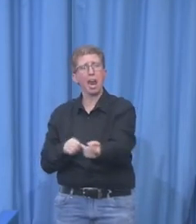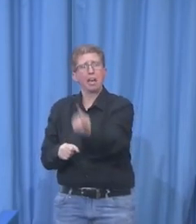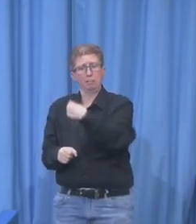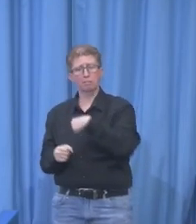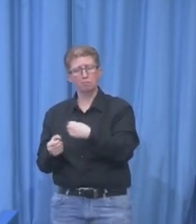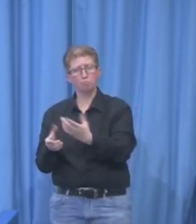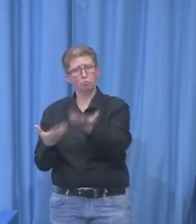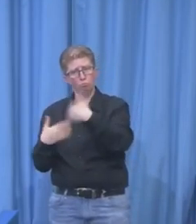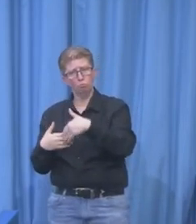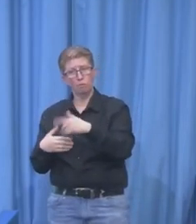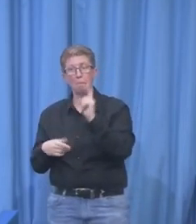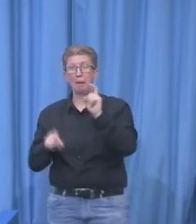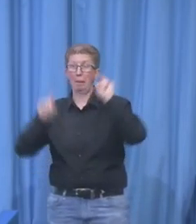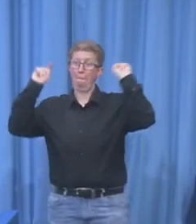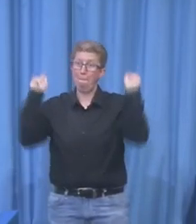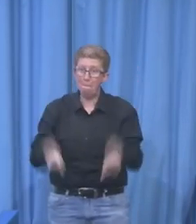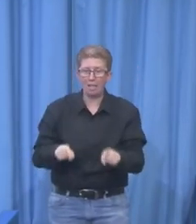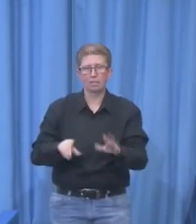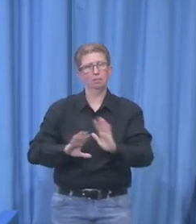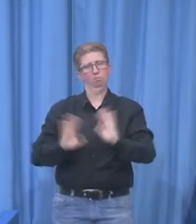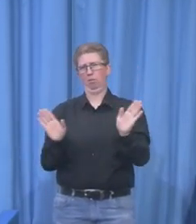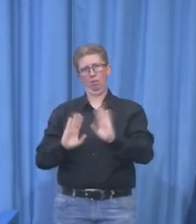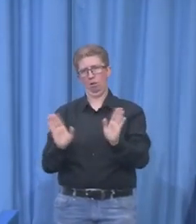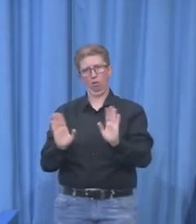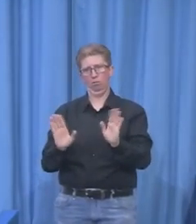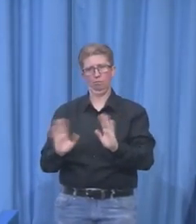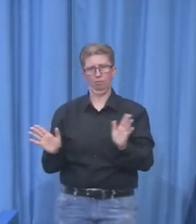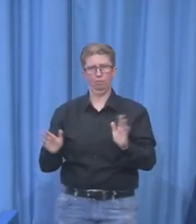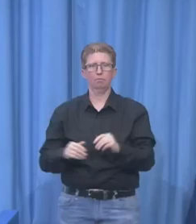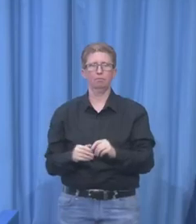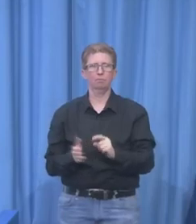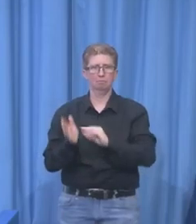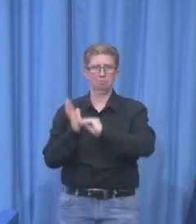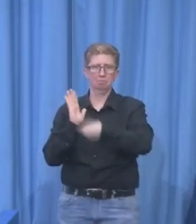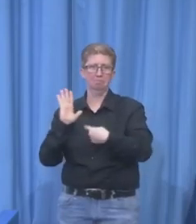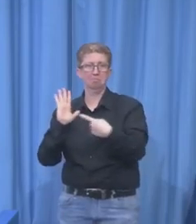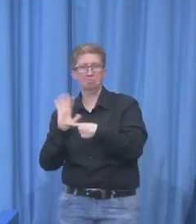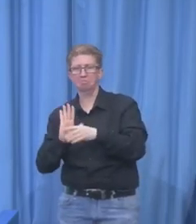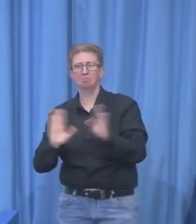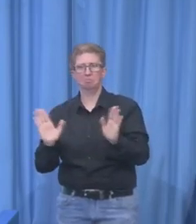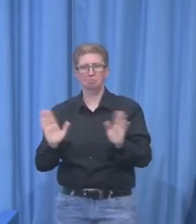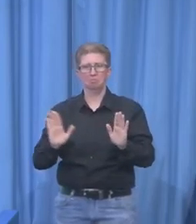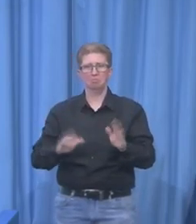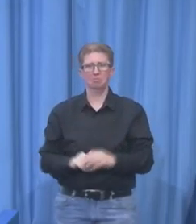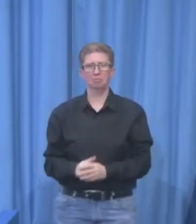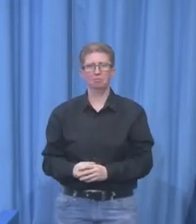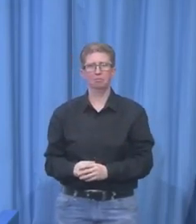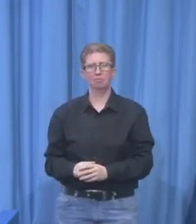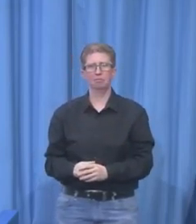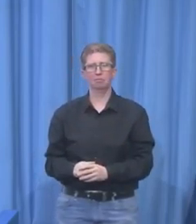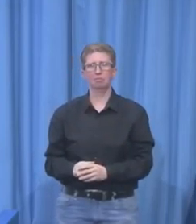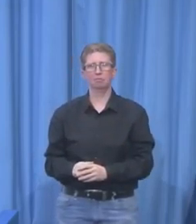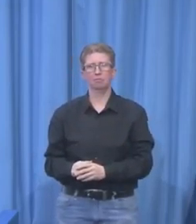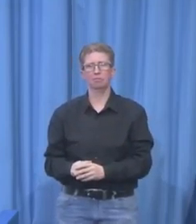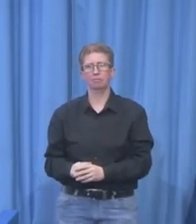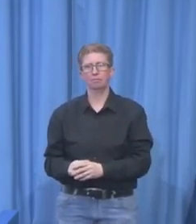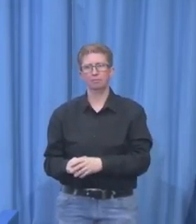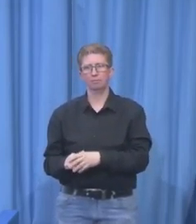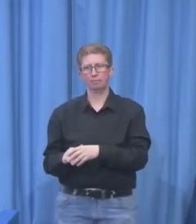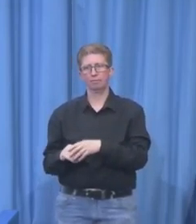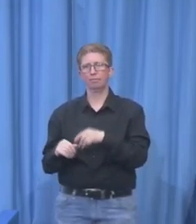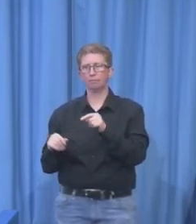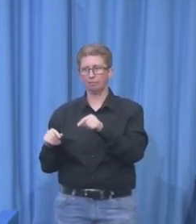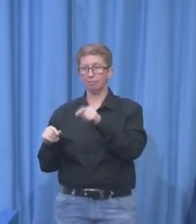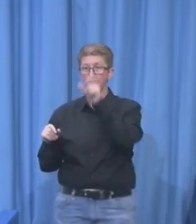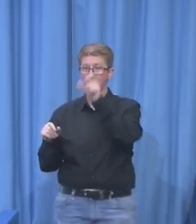In relation to the three different rotations that people do, I suppose what we found, this was new to us as to how long, and that